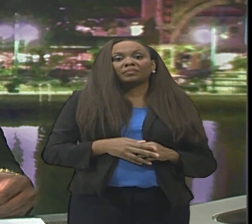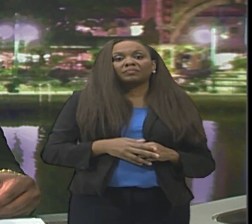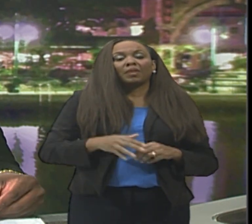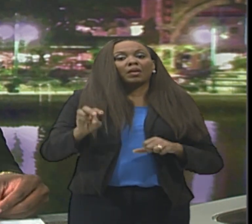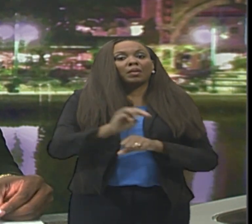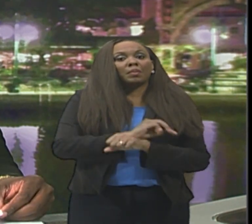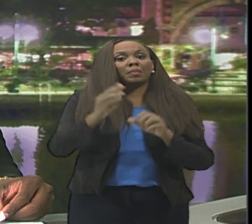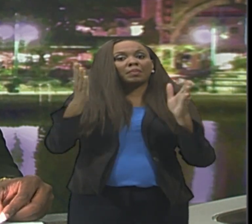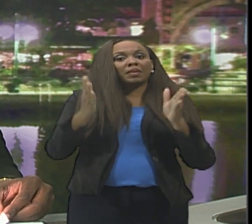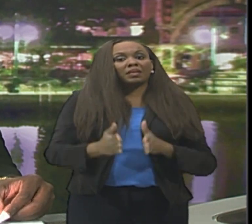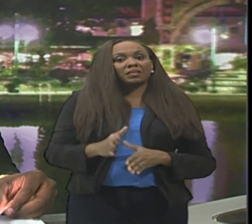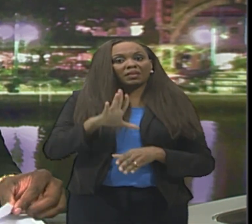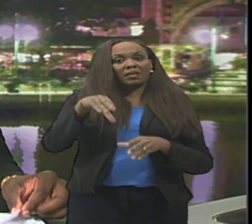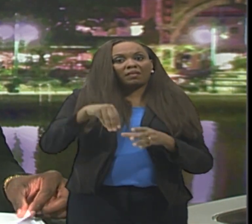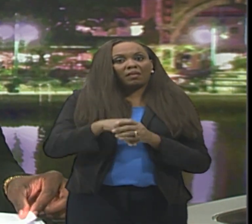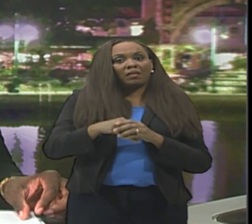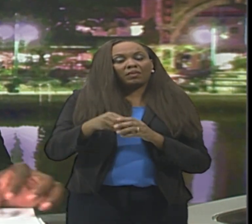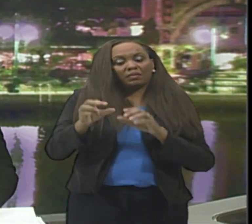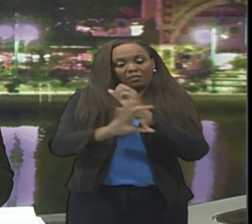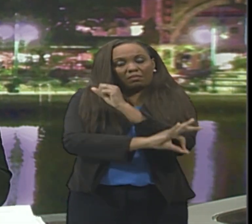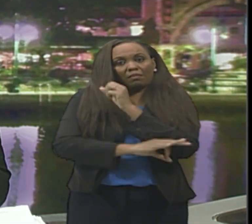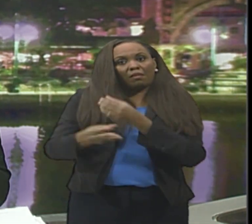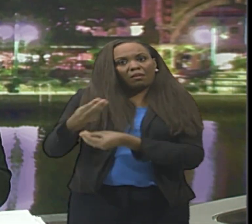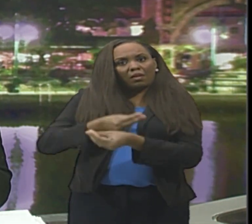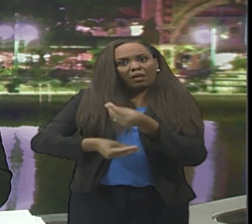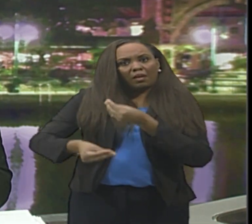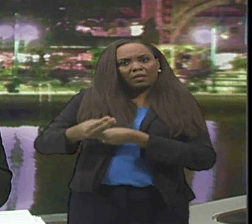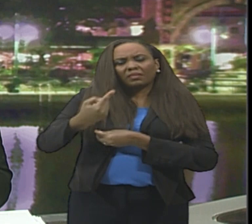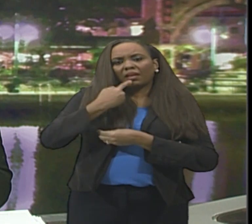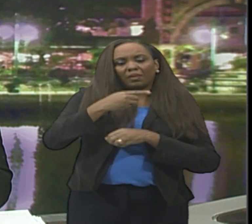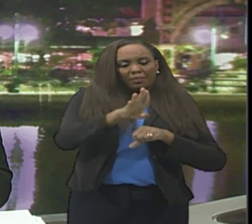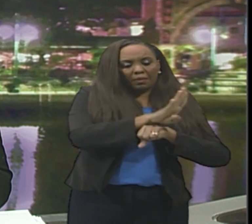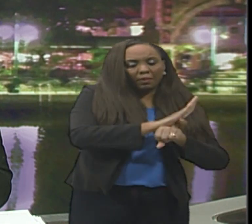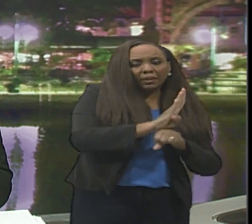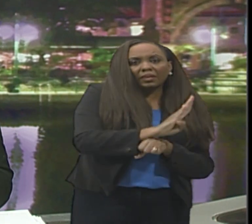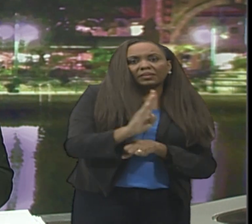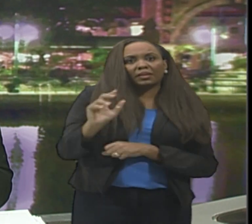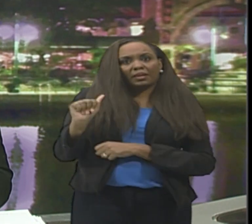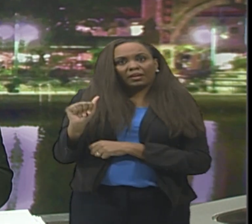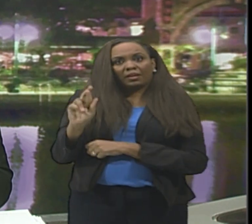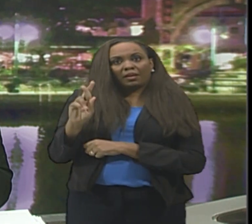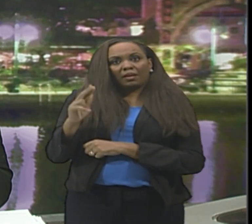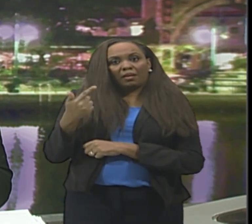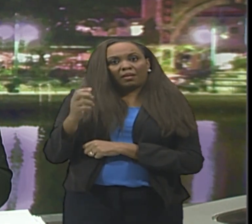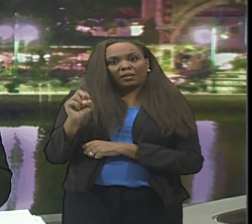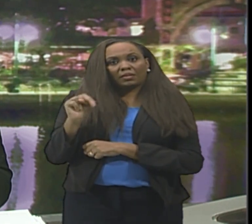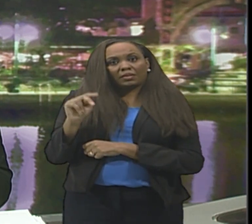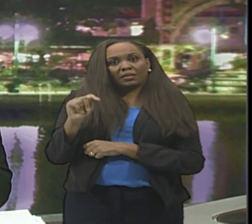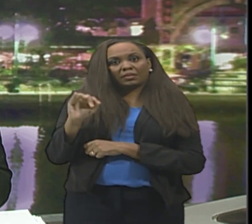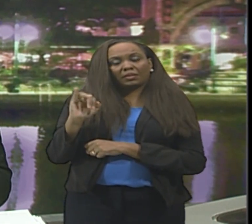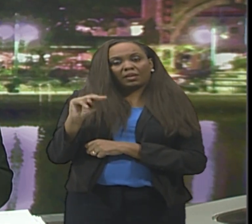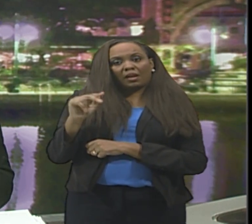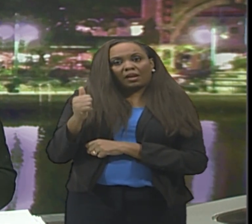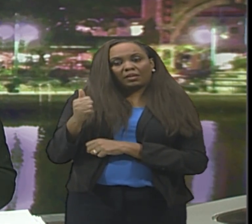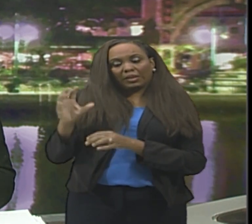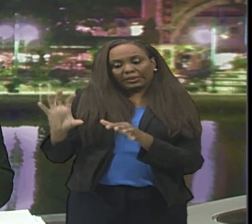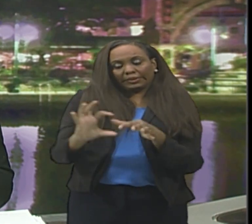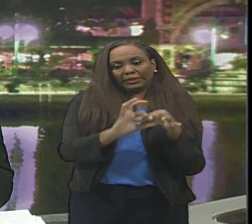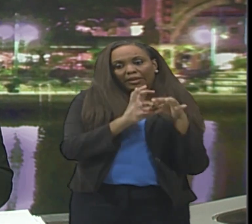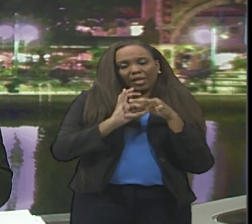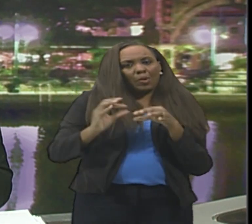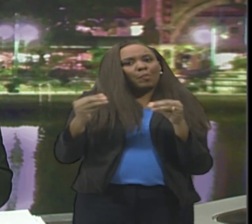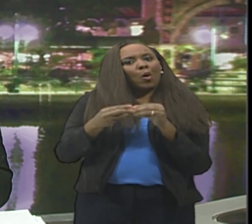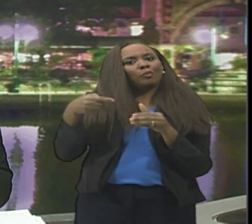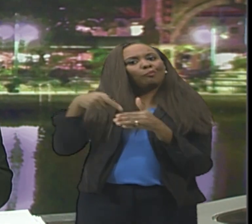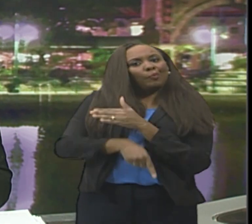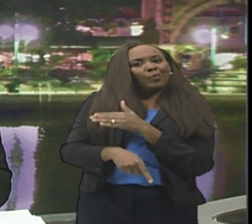of Foreign Trade, Sandra Husbands, says relations between Barbados and Argentina have deepened since 1968. She